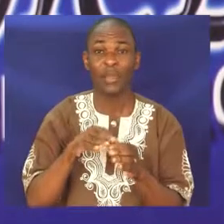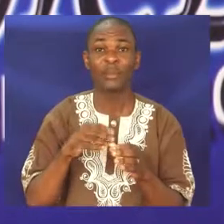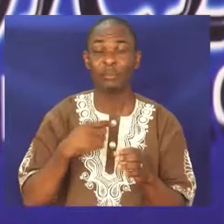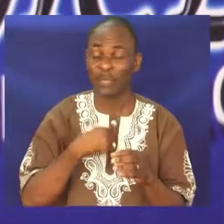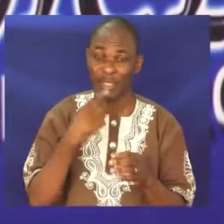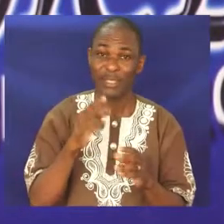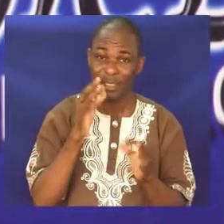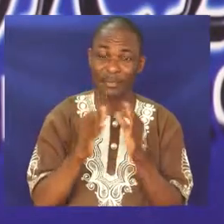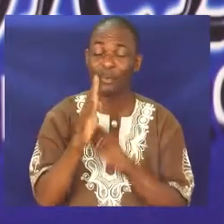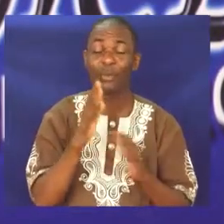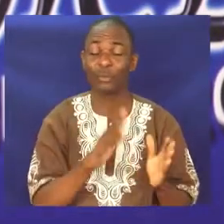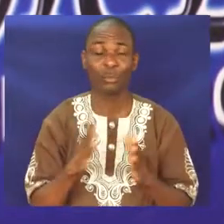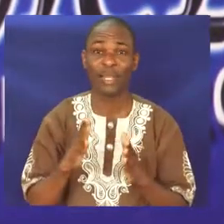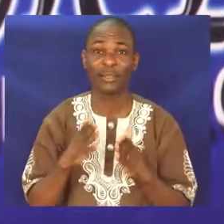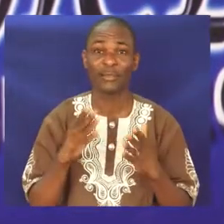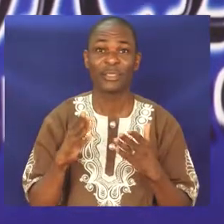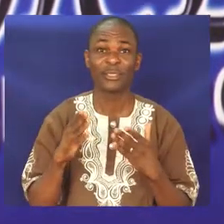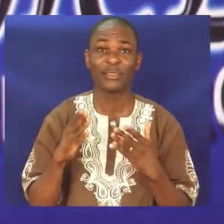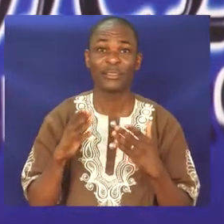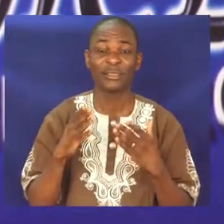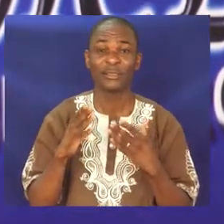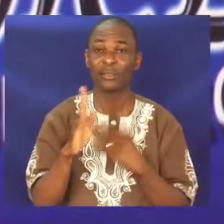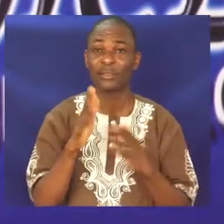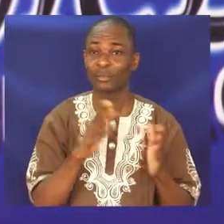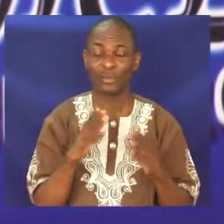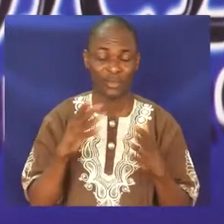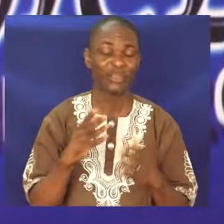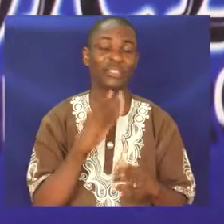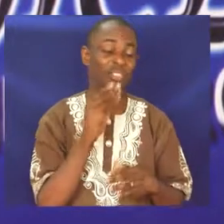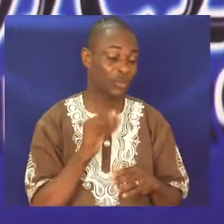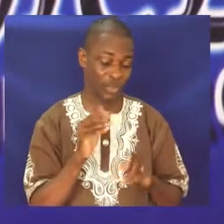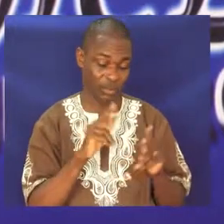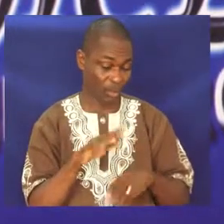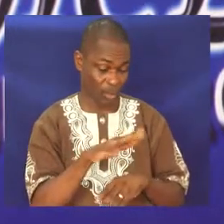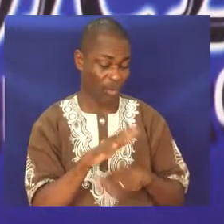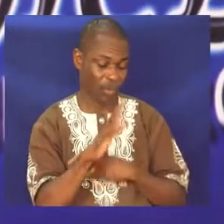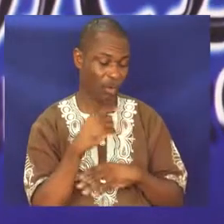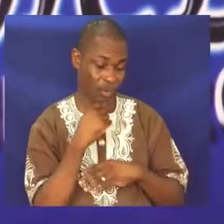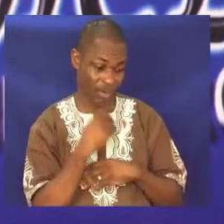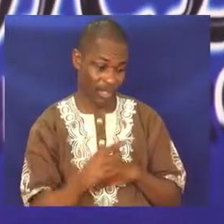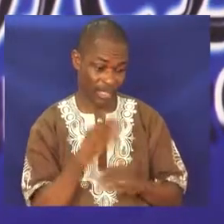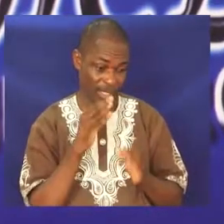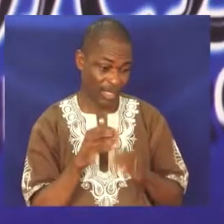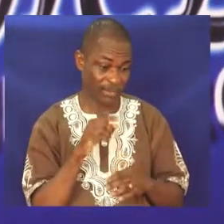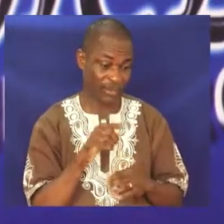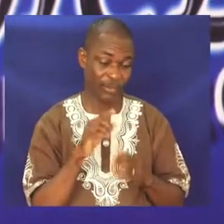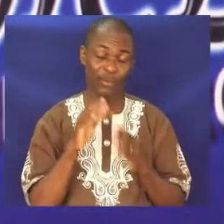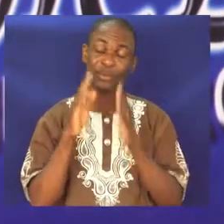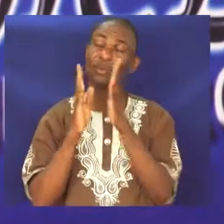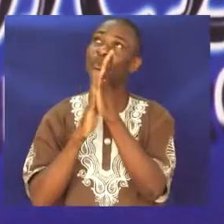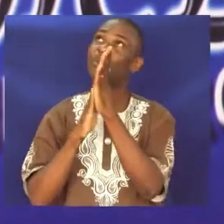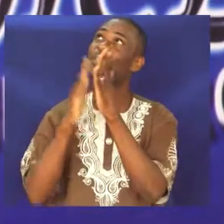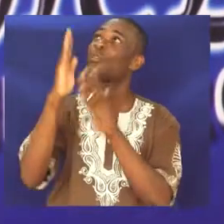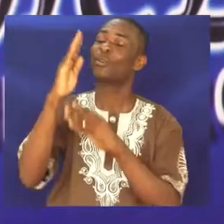no se se mu jufo no se mu se mu nyi onyankopon aya onyankopon betumi anyane